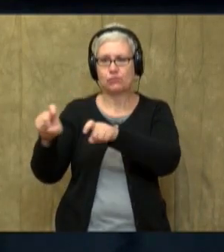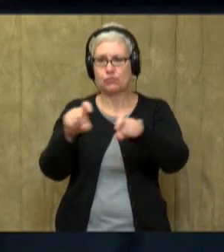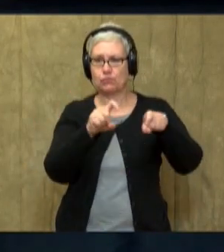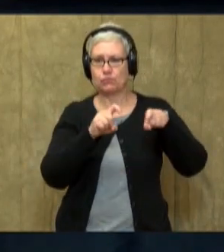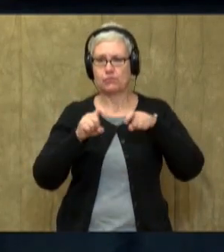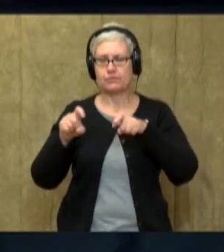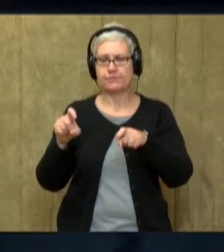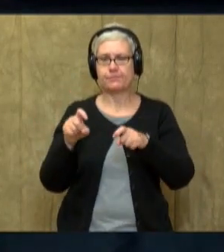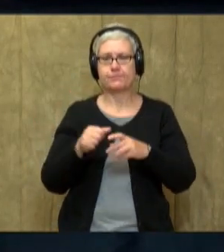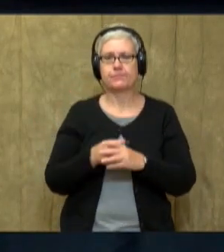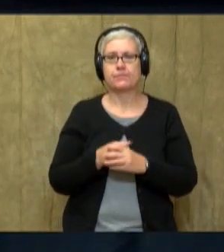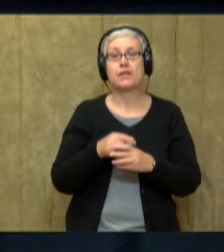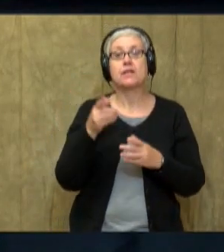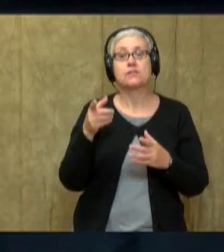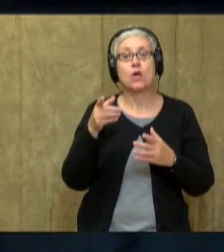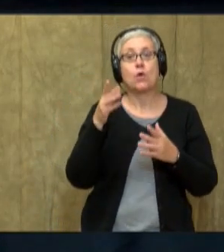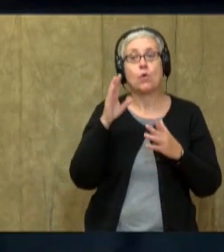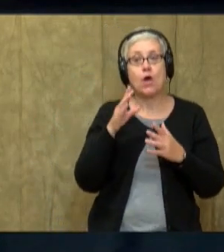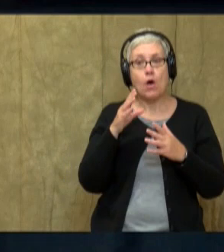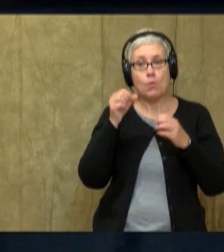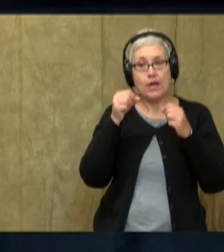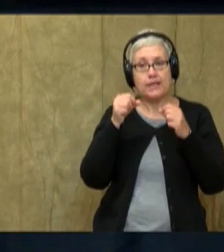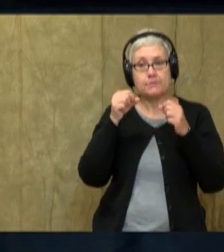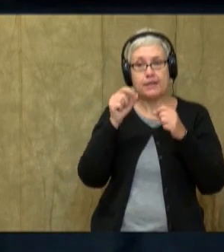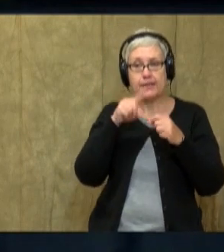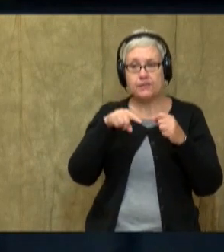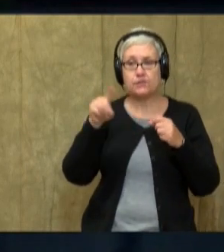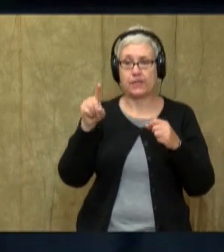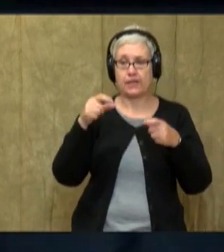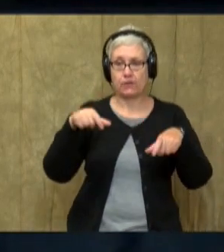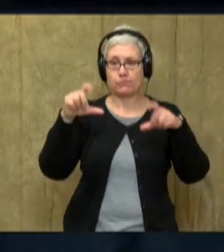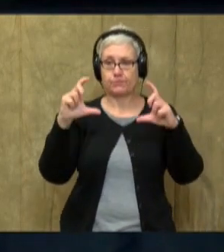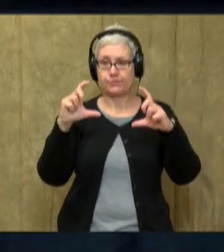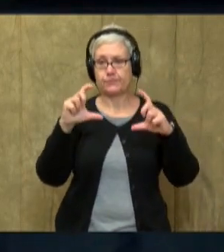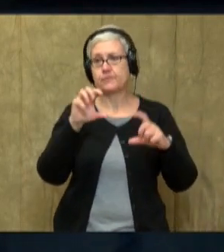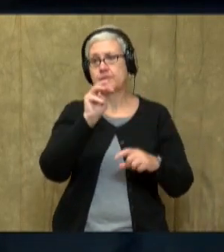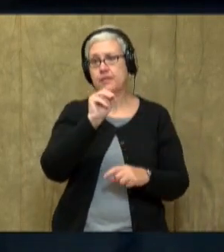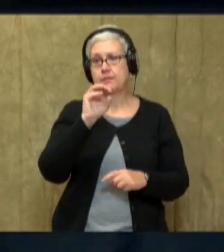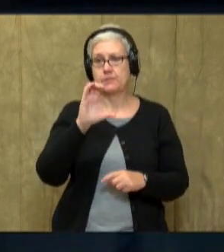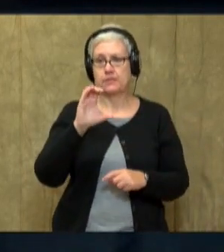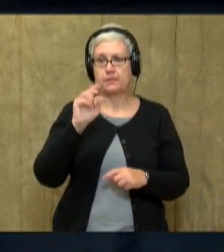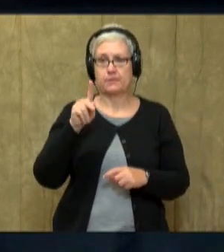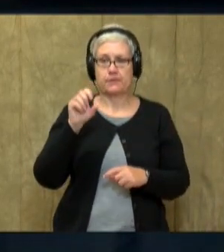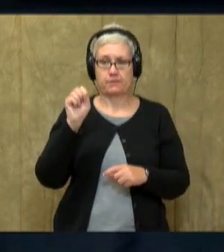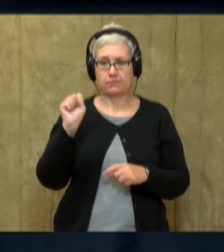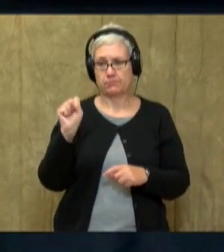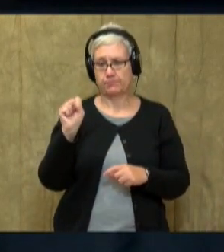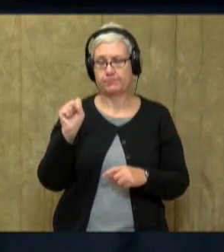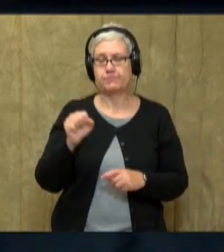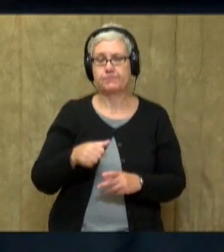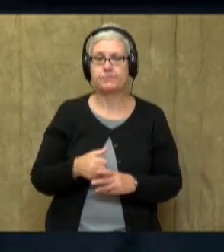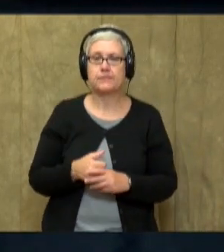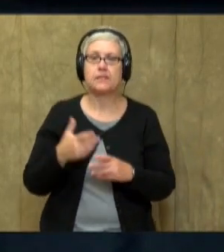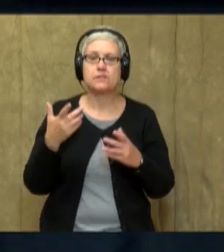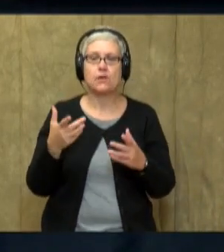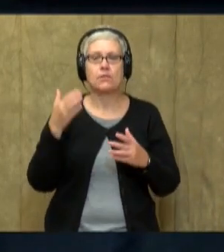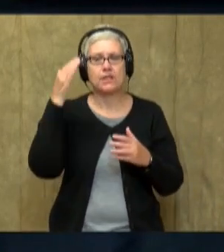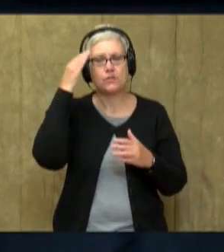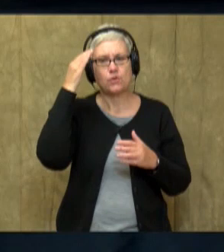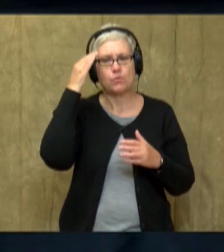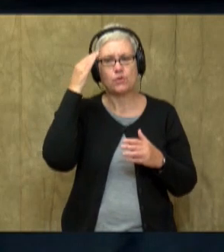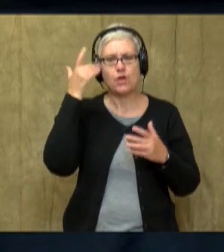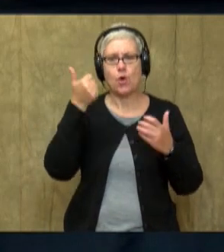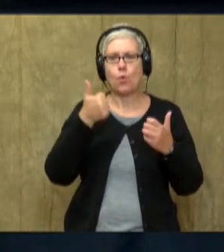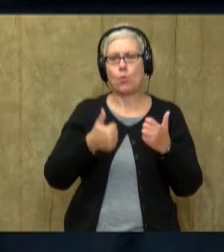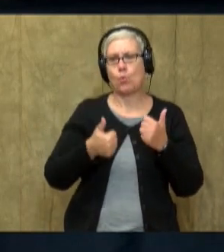MCPSS website and with what your schools are doing, then you'll be able to take advantage of any summer opportunities that they may have to preview